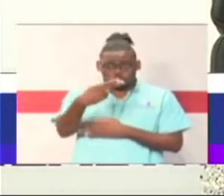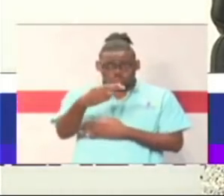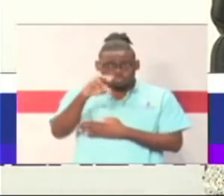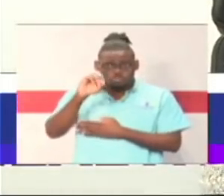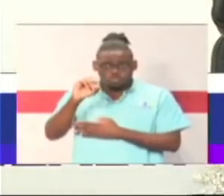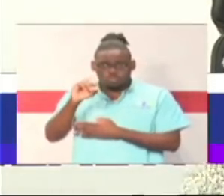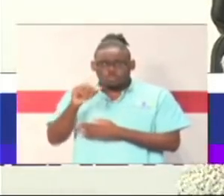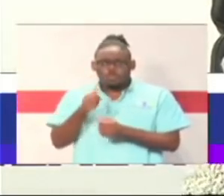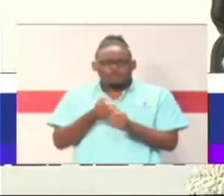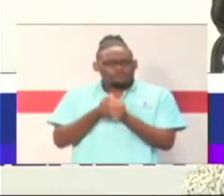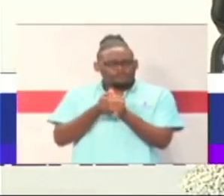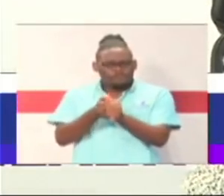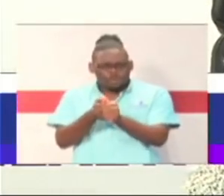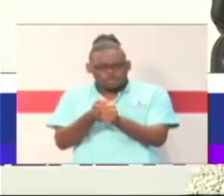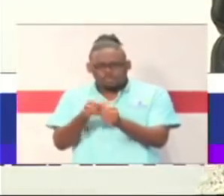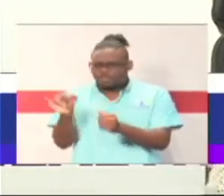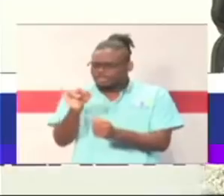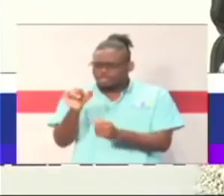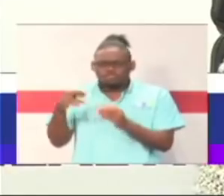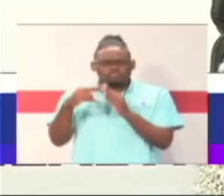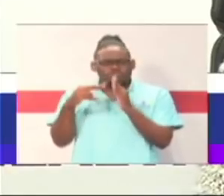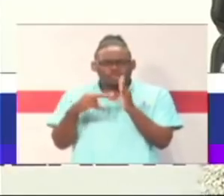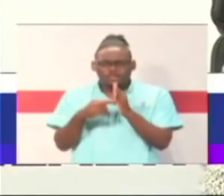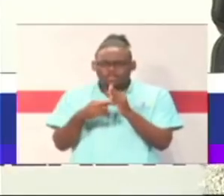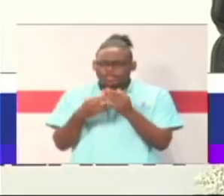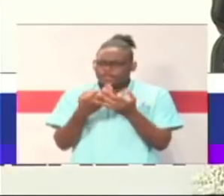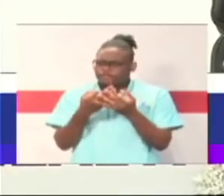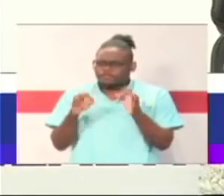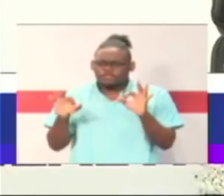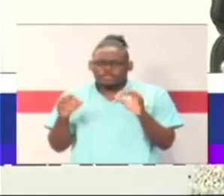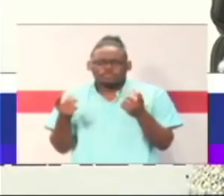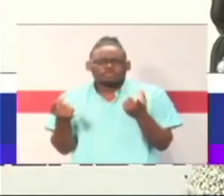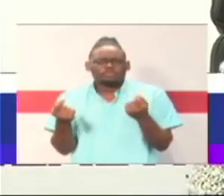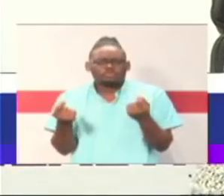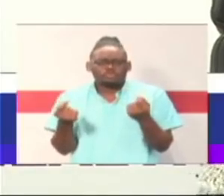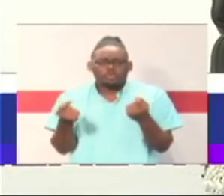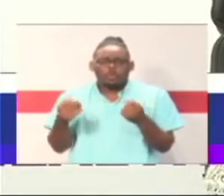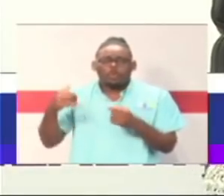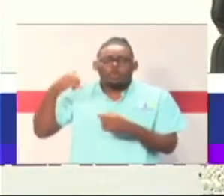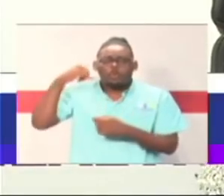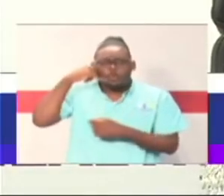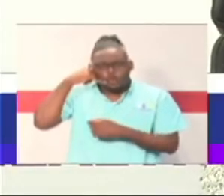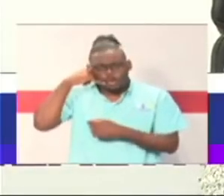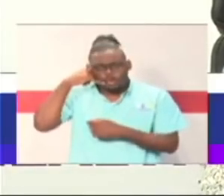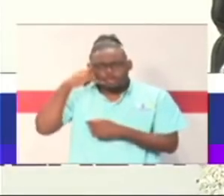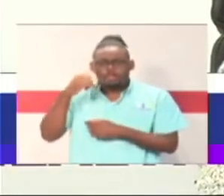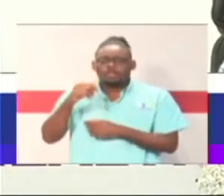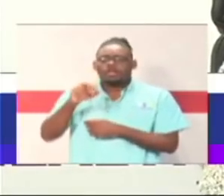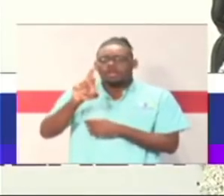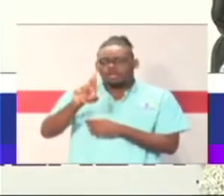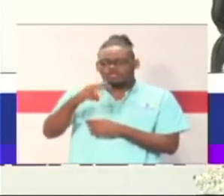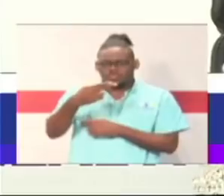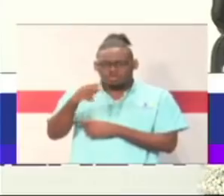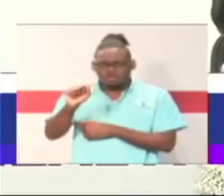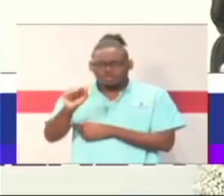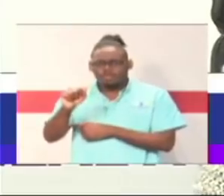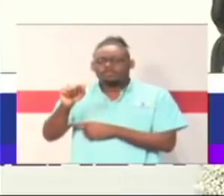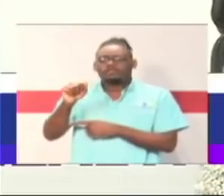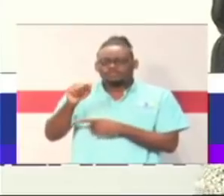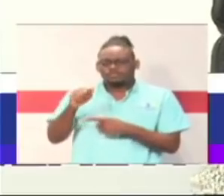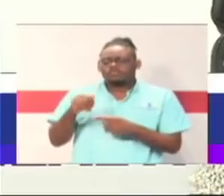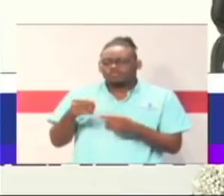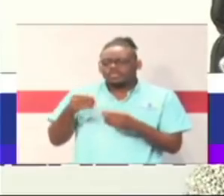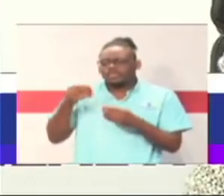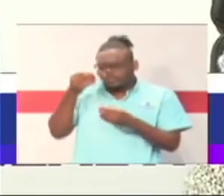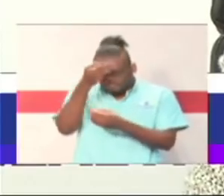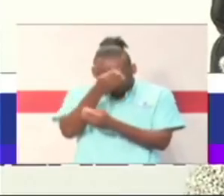practices and is monitored, you are free to contact the actual RHA through their COPCOM department and the relevant chief executive